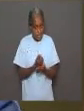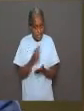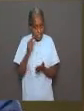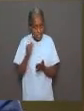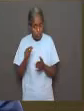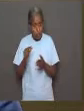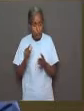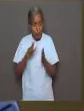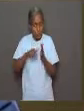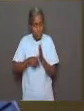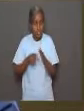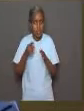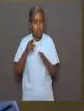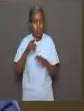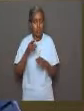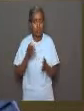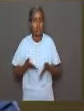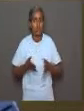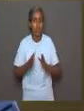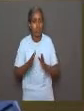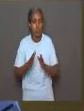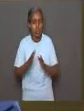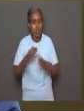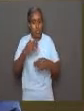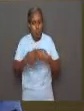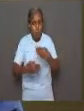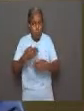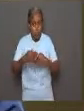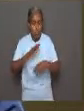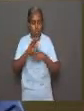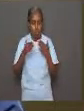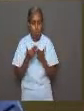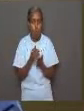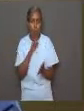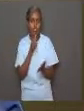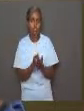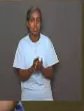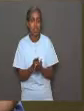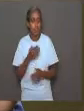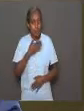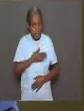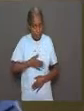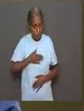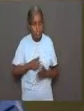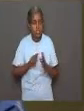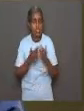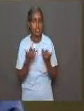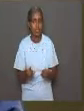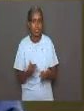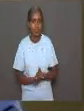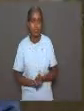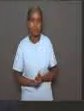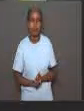extra minutes to allow you to process all the data. Please get